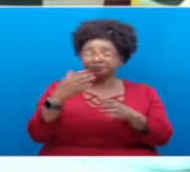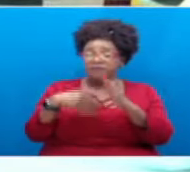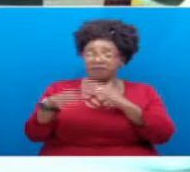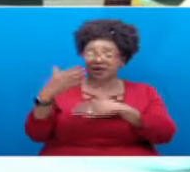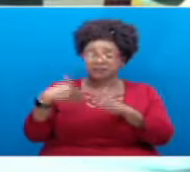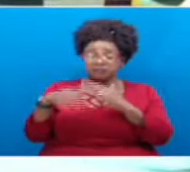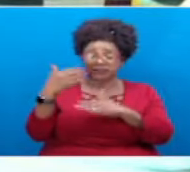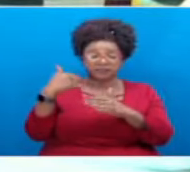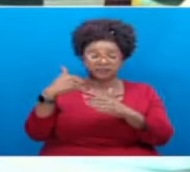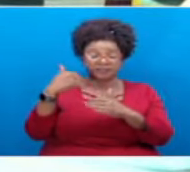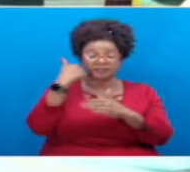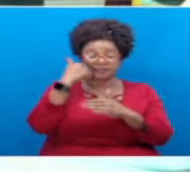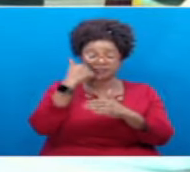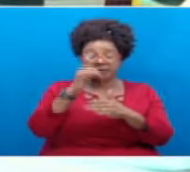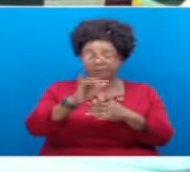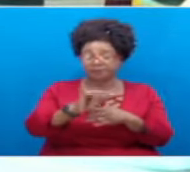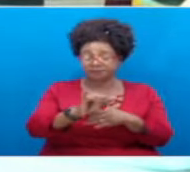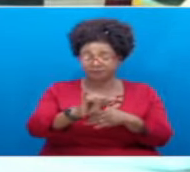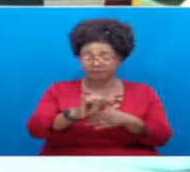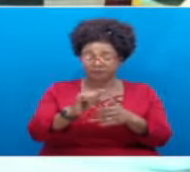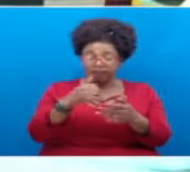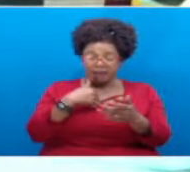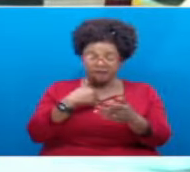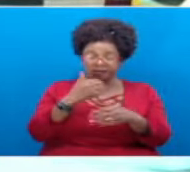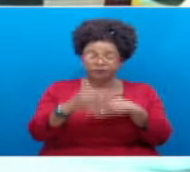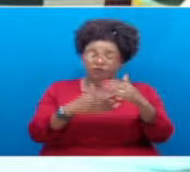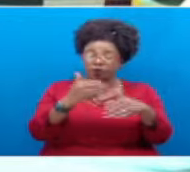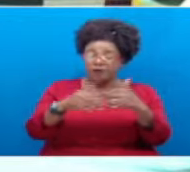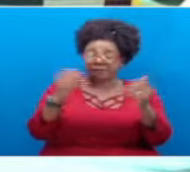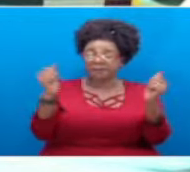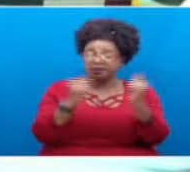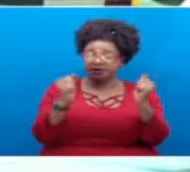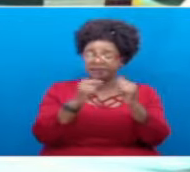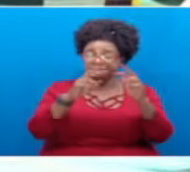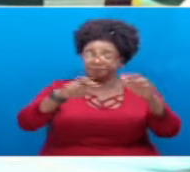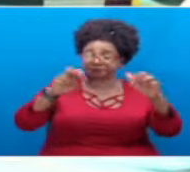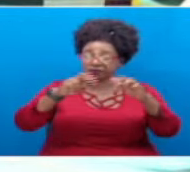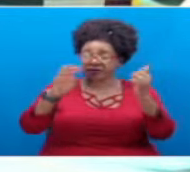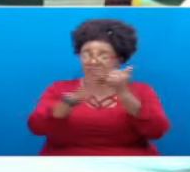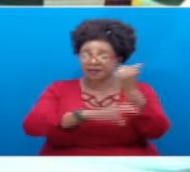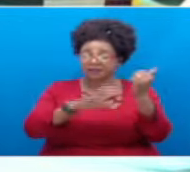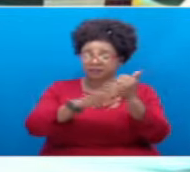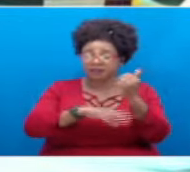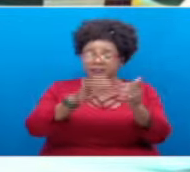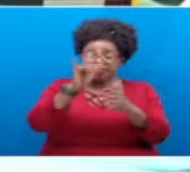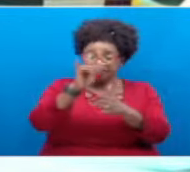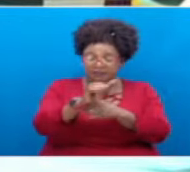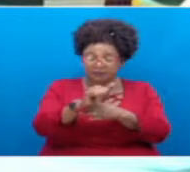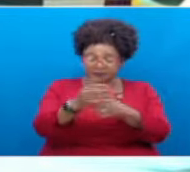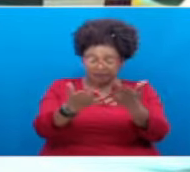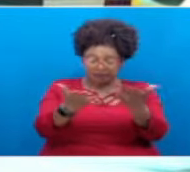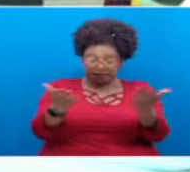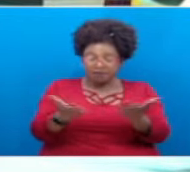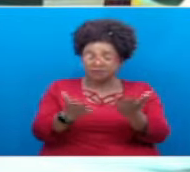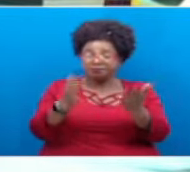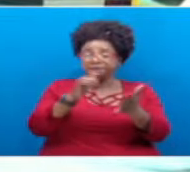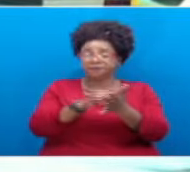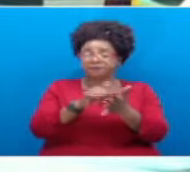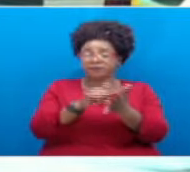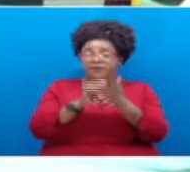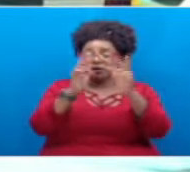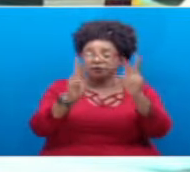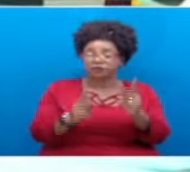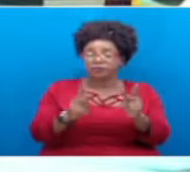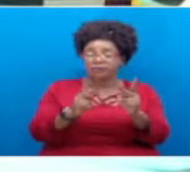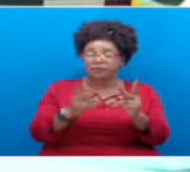vaccine is just one aspect of the ongoing malaria research in the country, and it is in labs such as this one at the KEMRI facility in Kisumu that continue